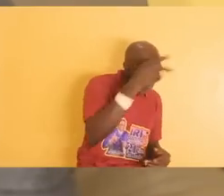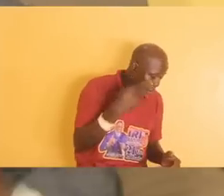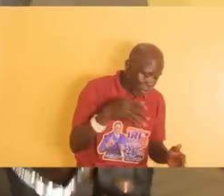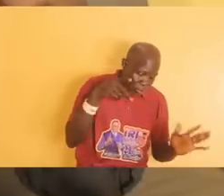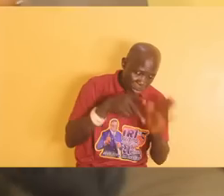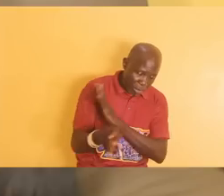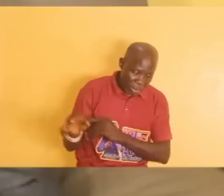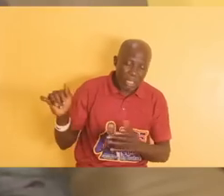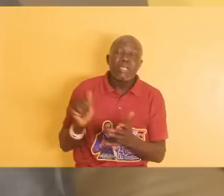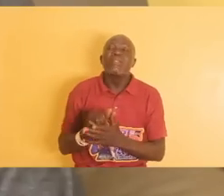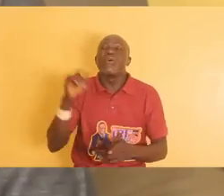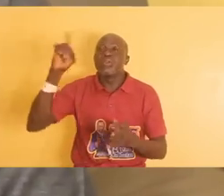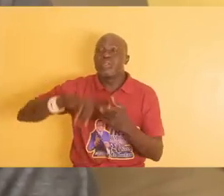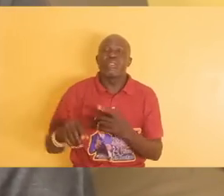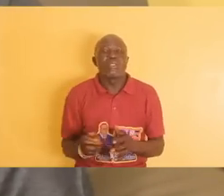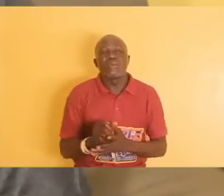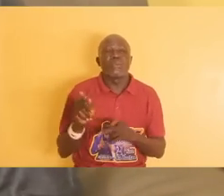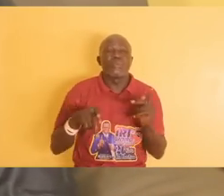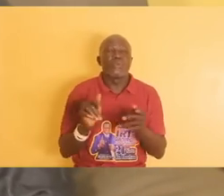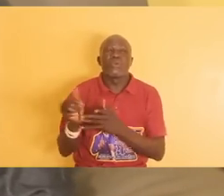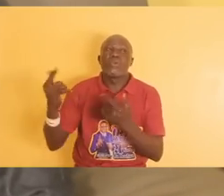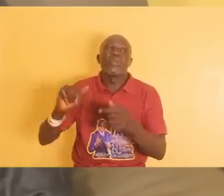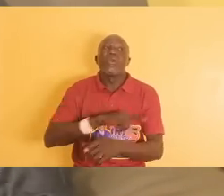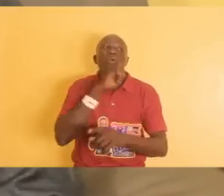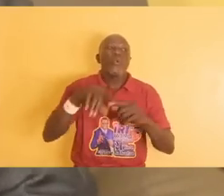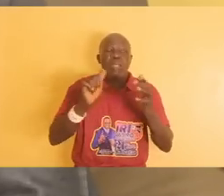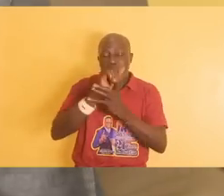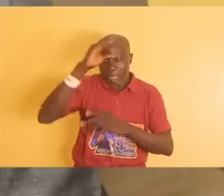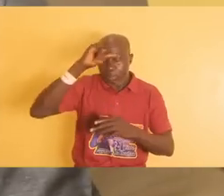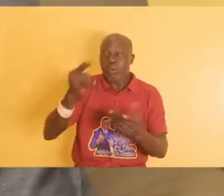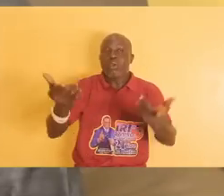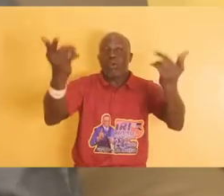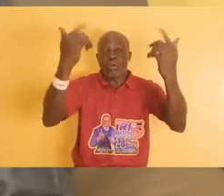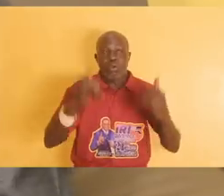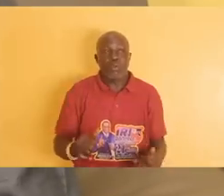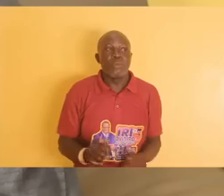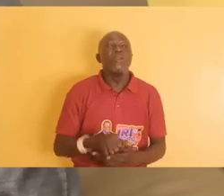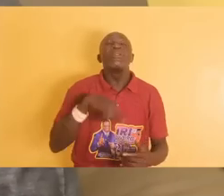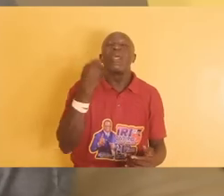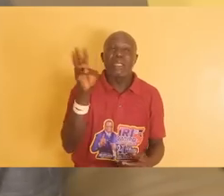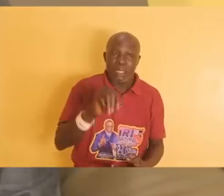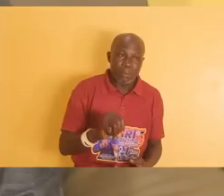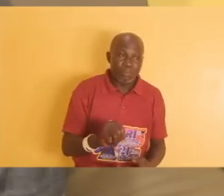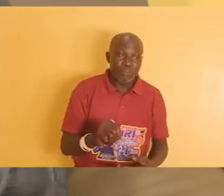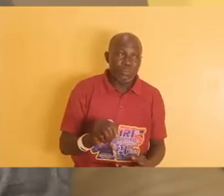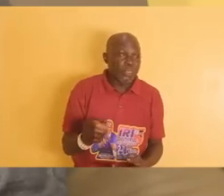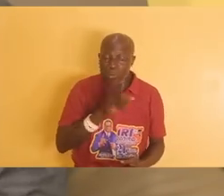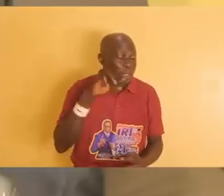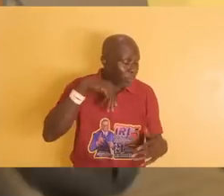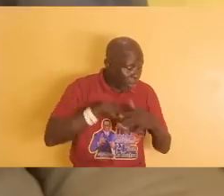He couldn't kill the rat. So his apprentice came. When the apprentice came, he now told me. There's nowhere